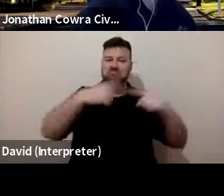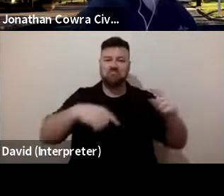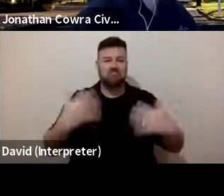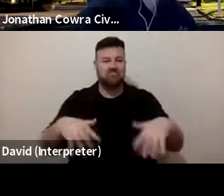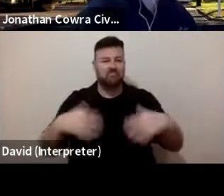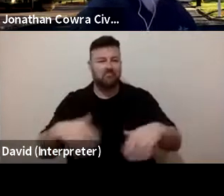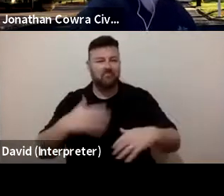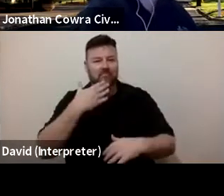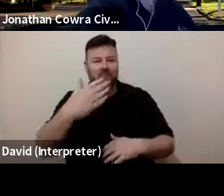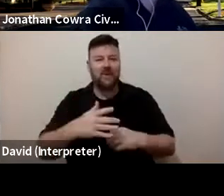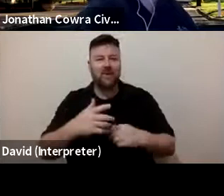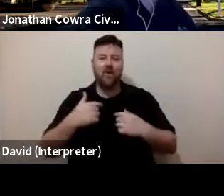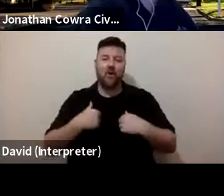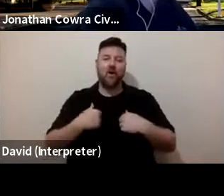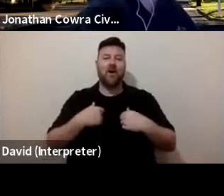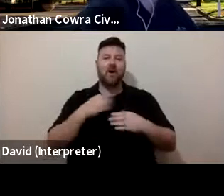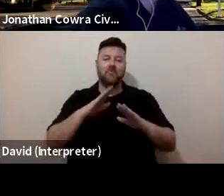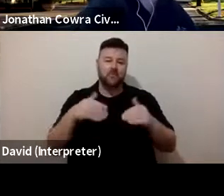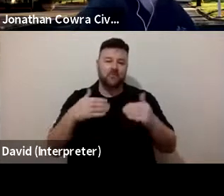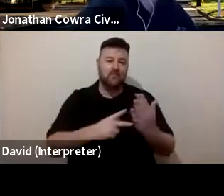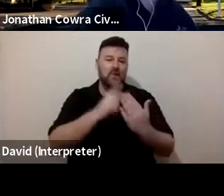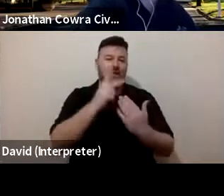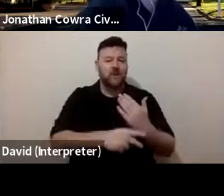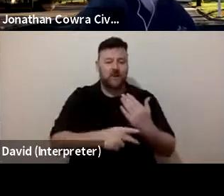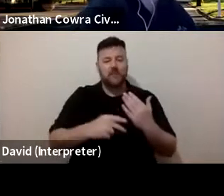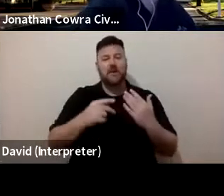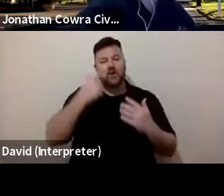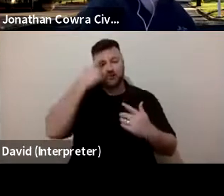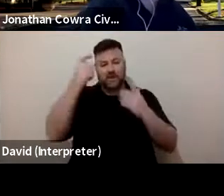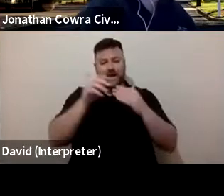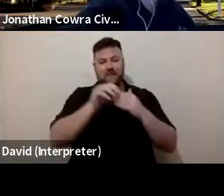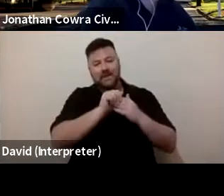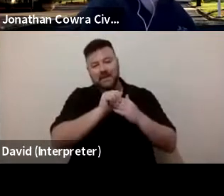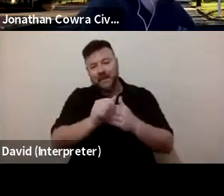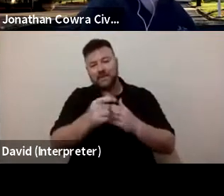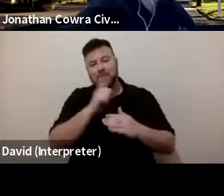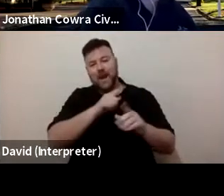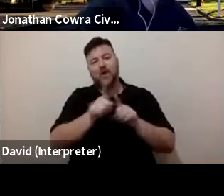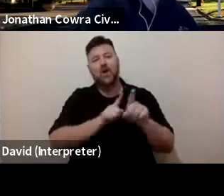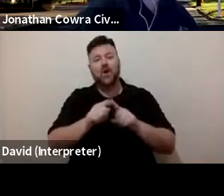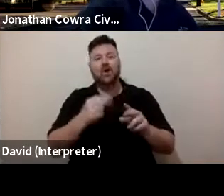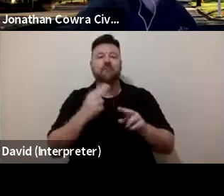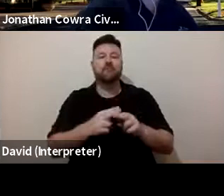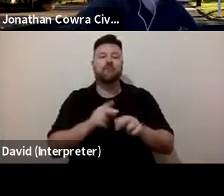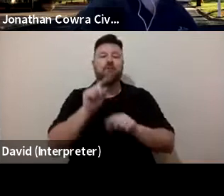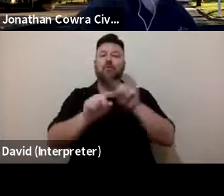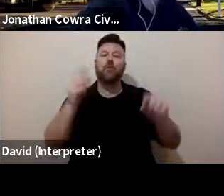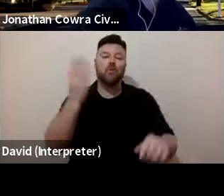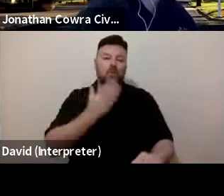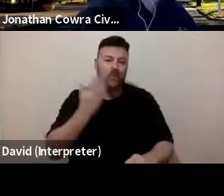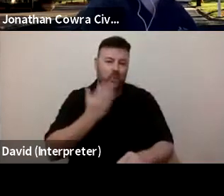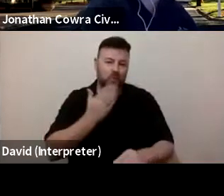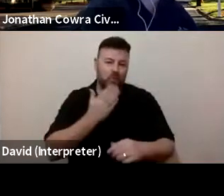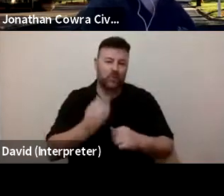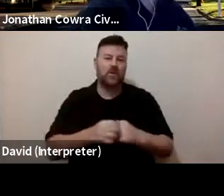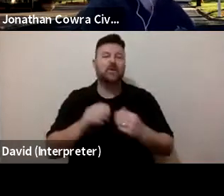run a program at the Sydney Opera House called the Creative Leadership and Learning Program, which is a school's outreach program, essentially sort of a community cultural development outreach